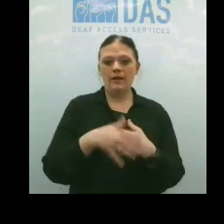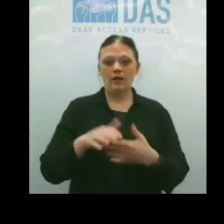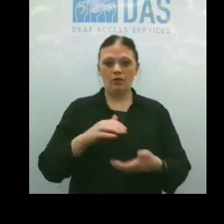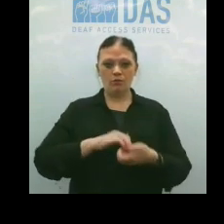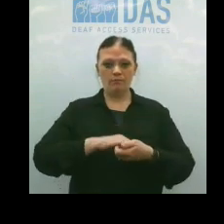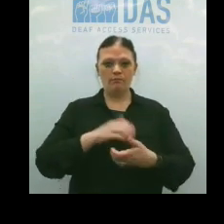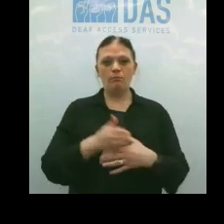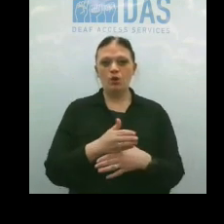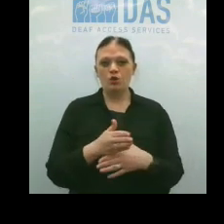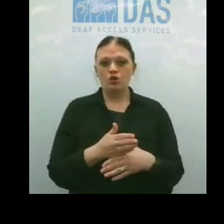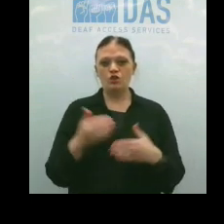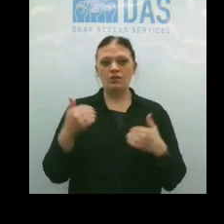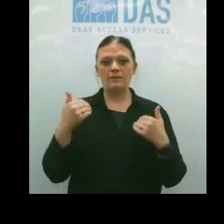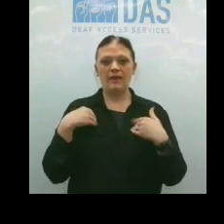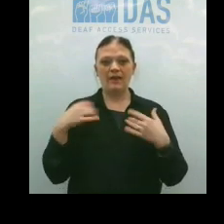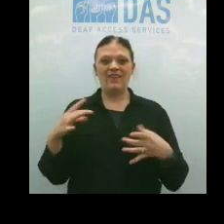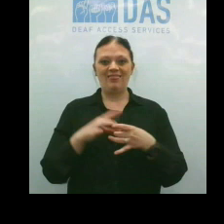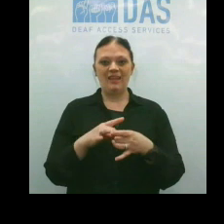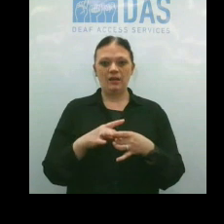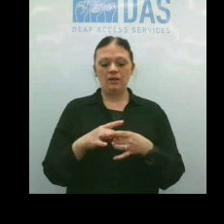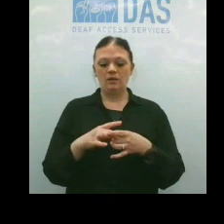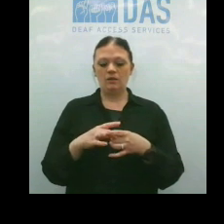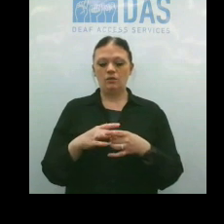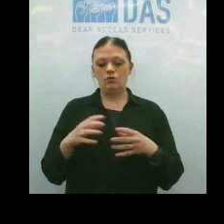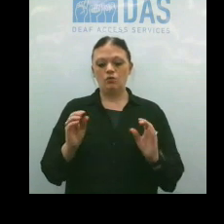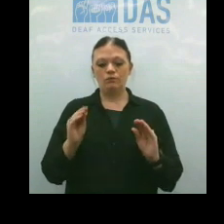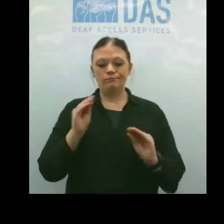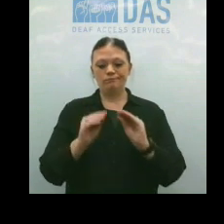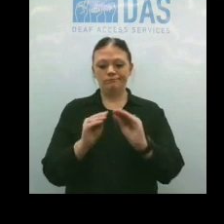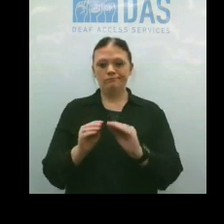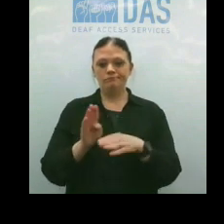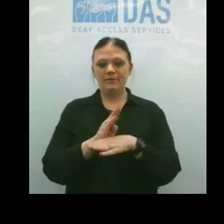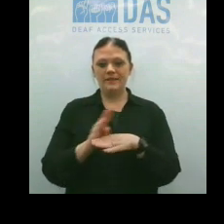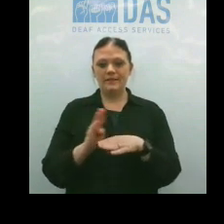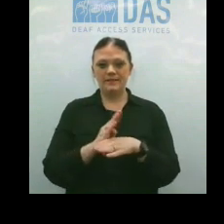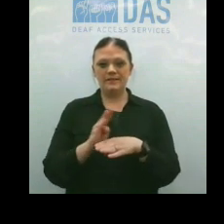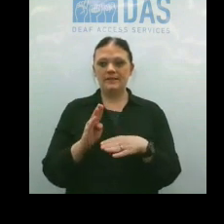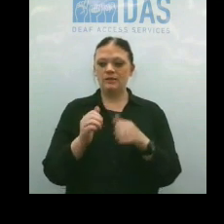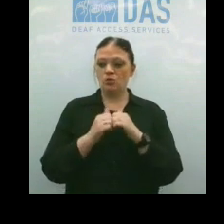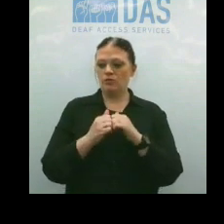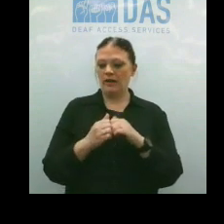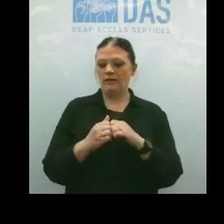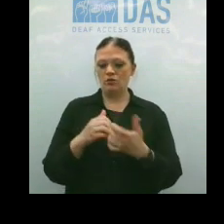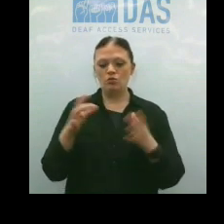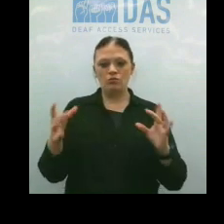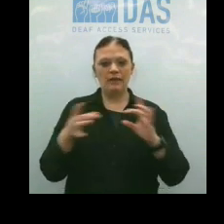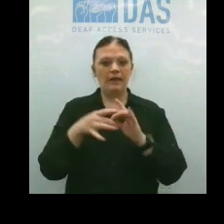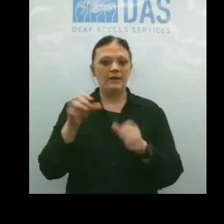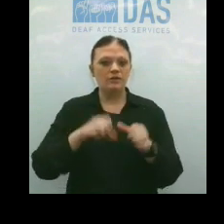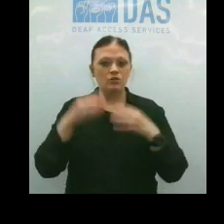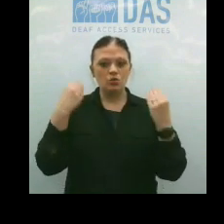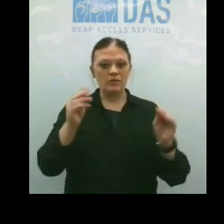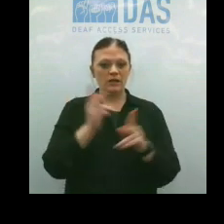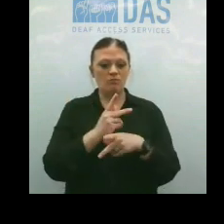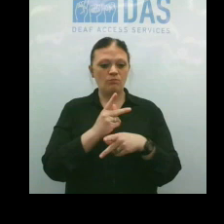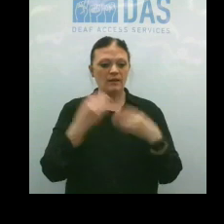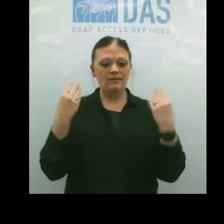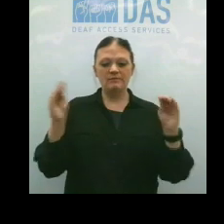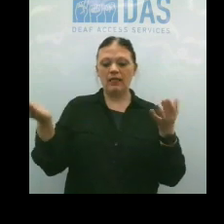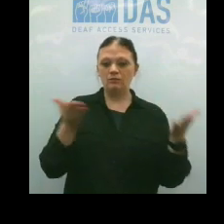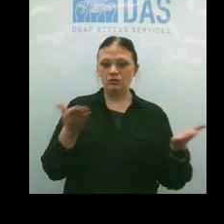business link to put businesses together so they can help connect themselves, so they can sell their products, they can sell services